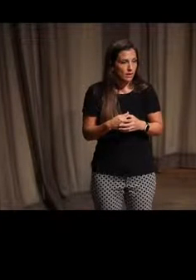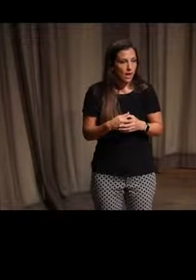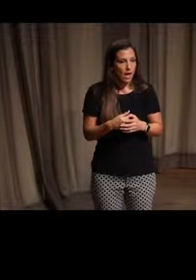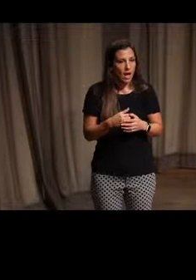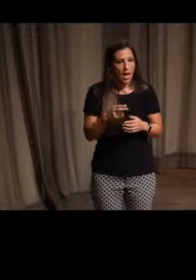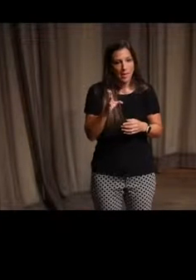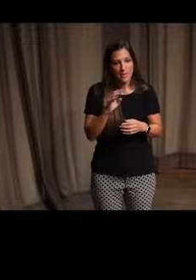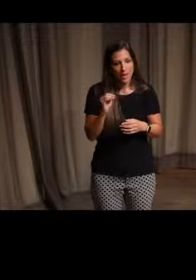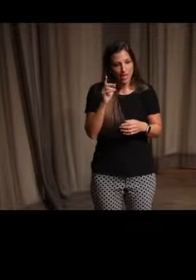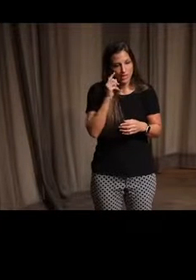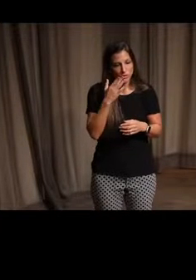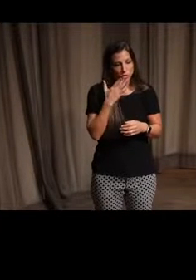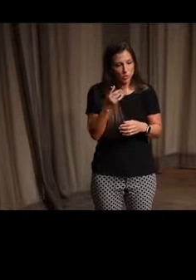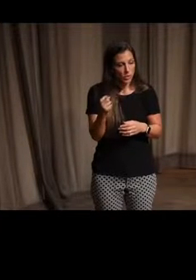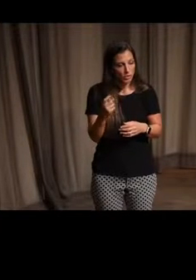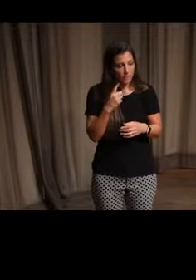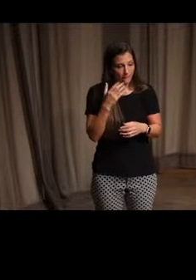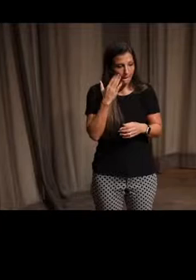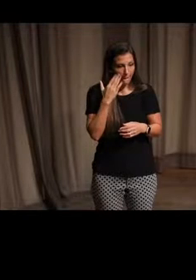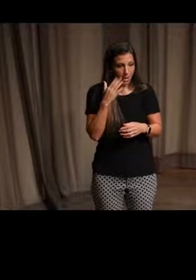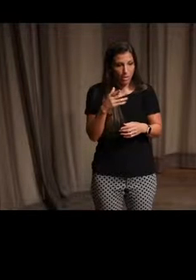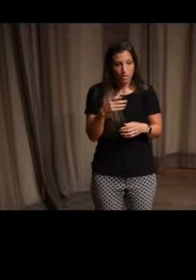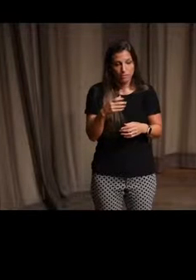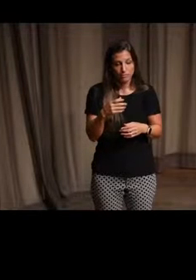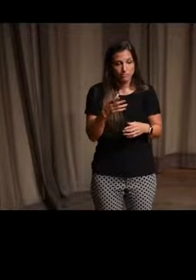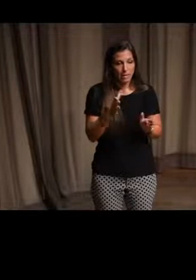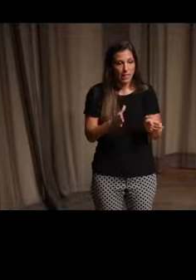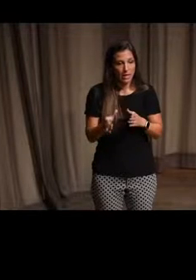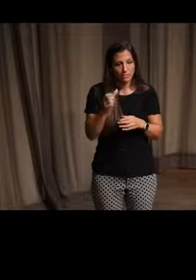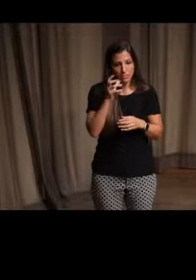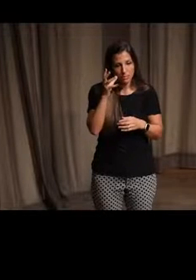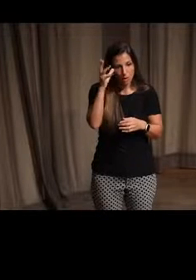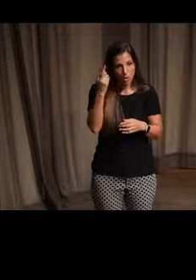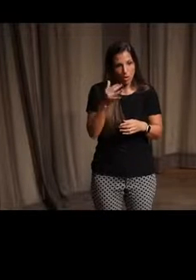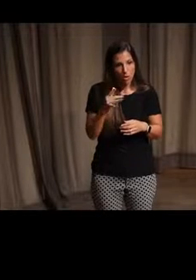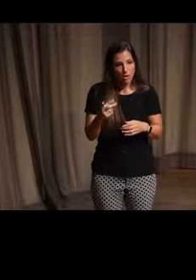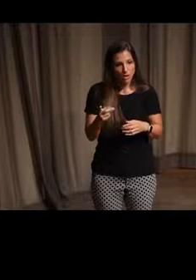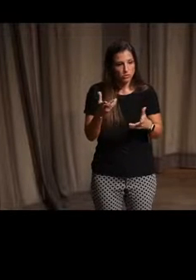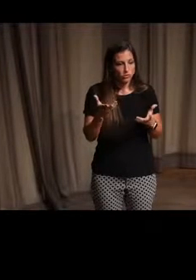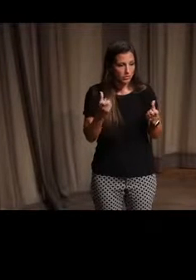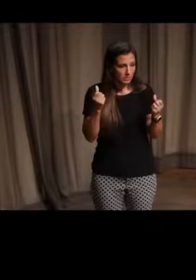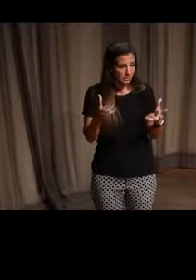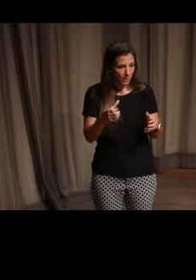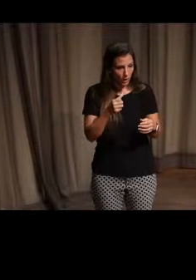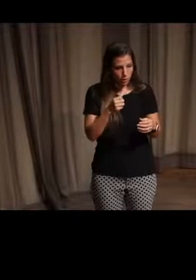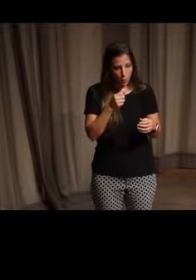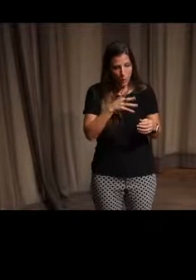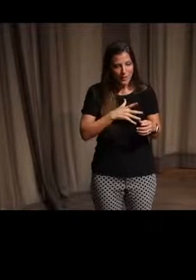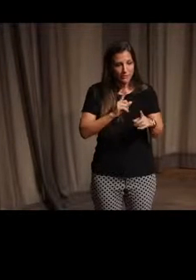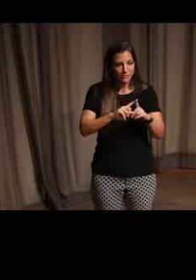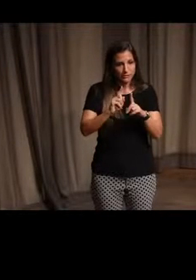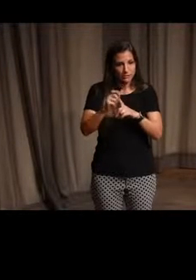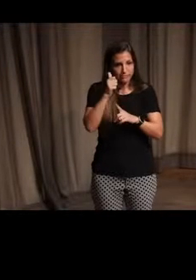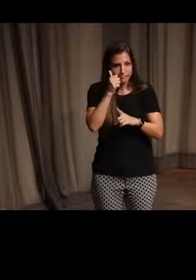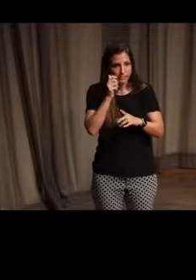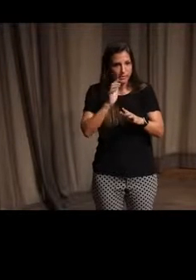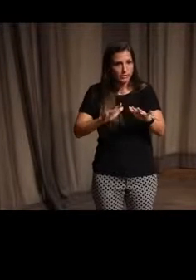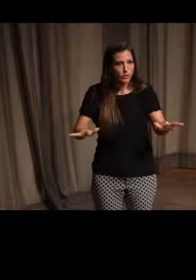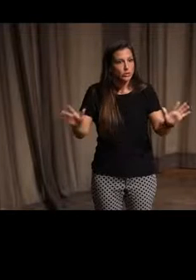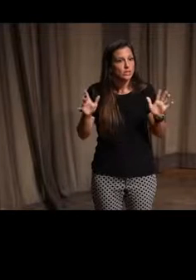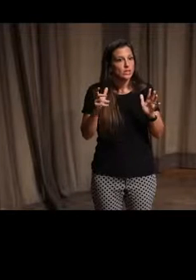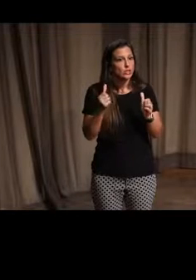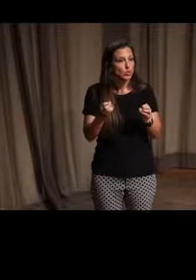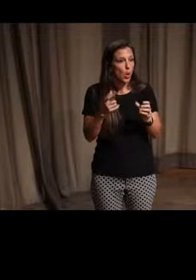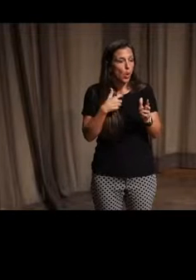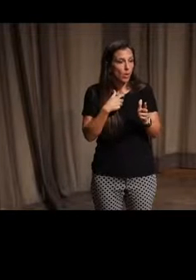I think that's a really good question. I mean, I know Planned Parenthood serves a lot of women of color, and our staff is a lot of women of color. One